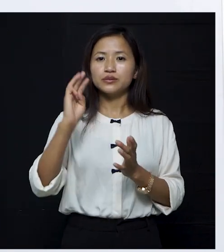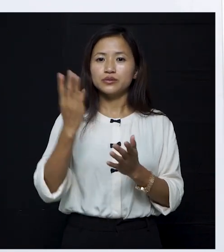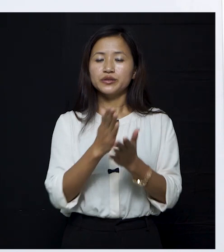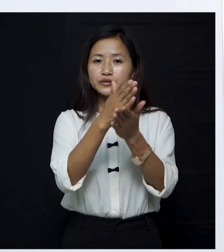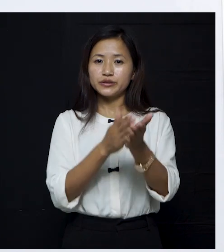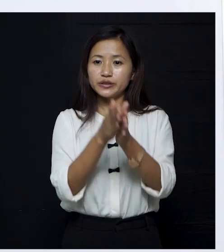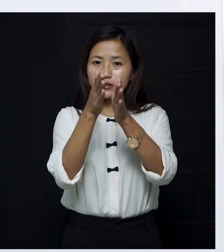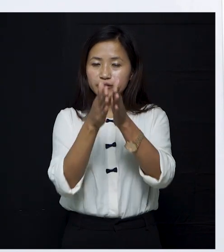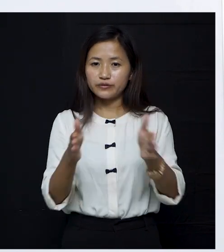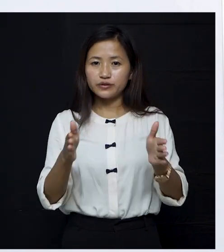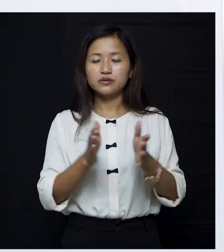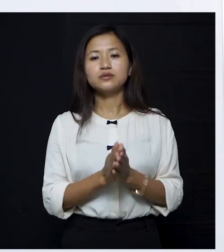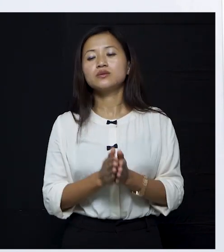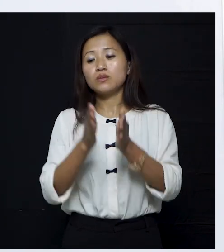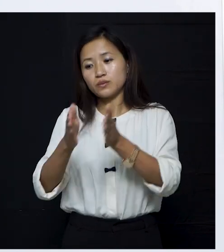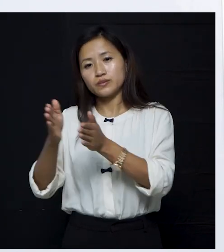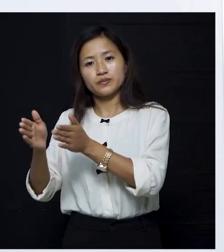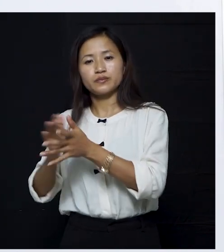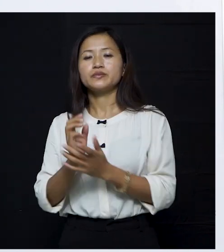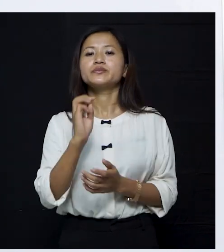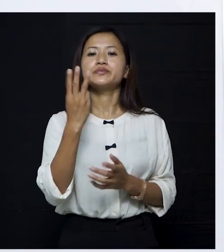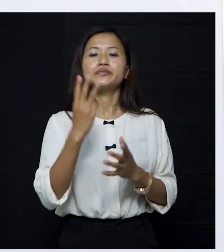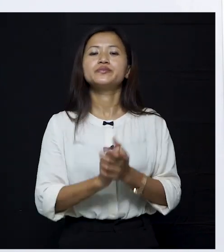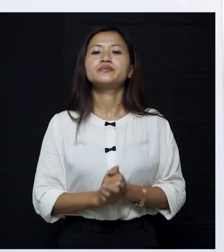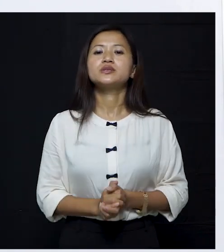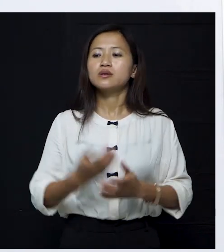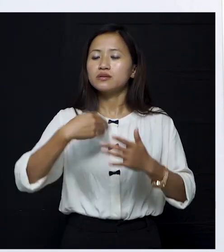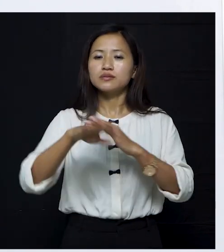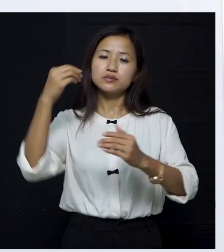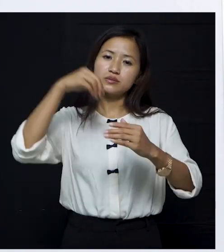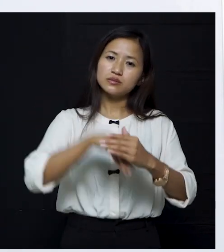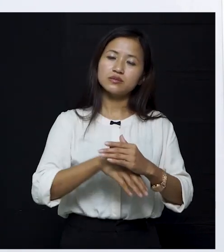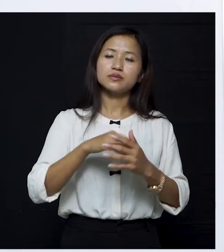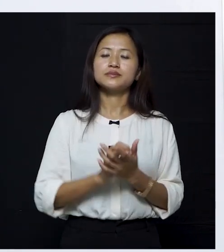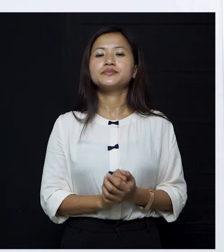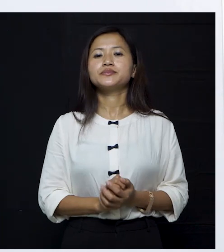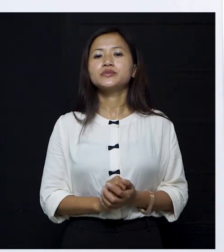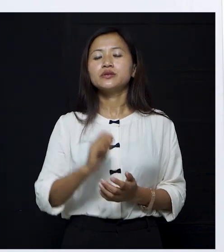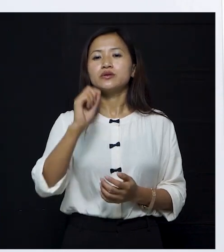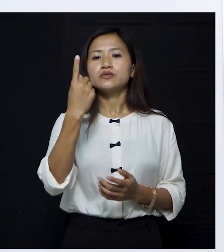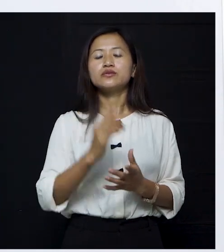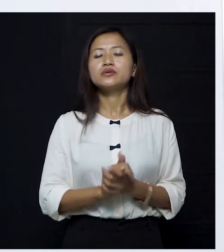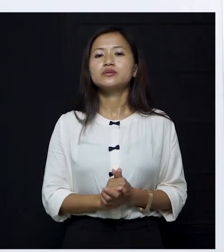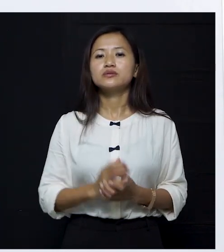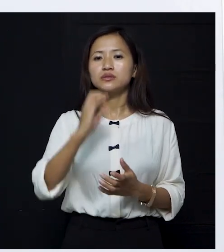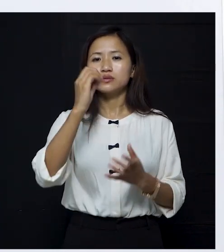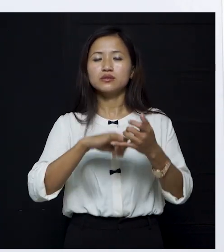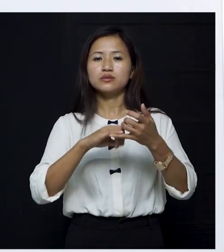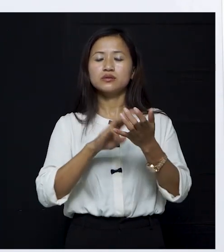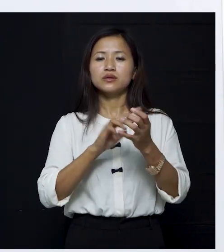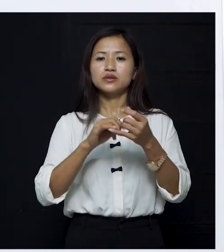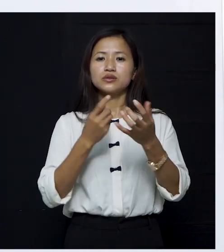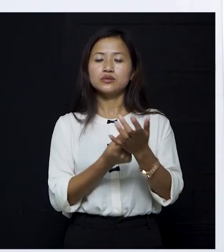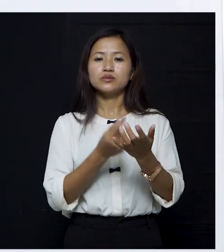okay? They are classified into three, and now let's go into that, okay? So the first consumer, okay,